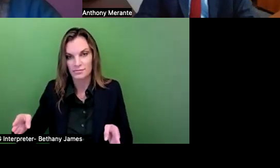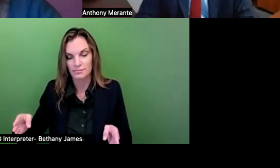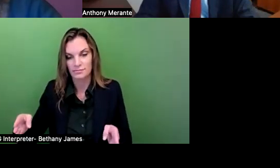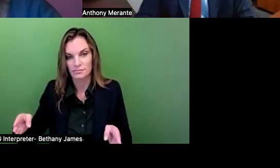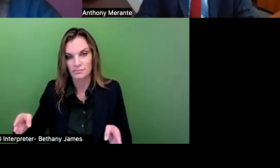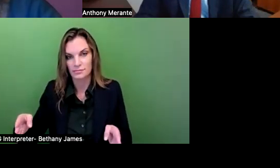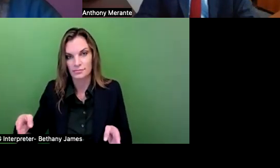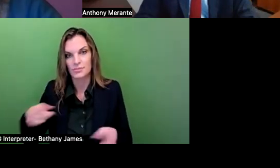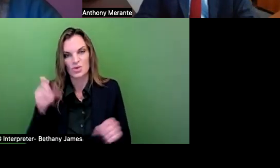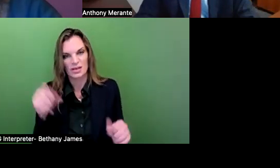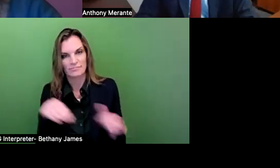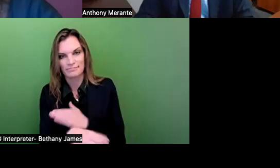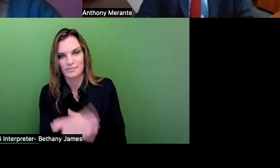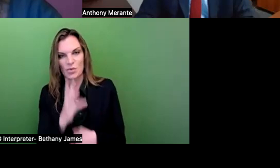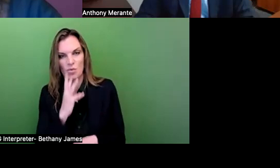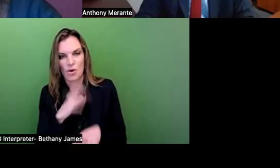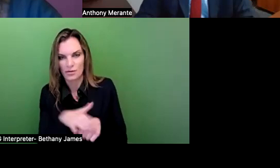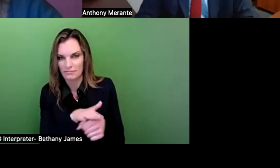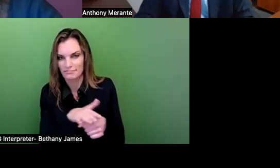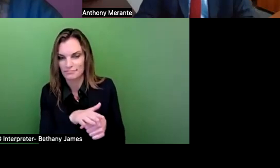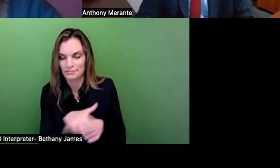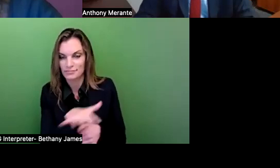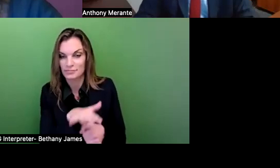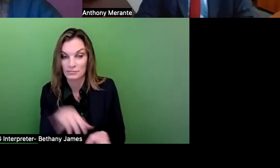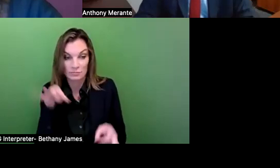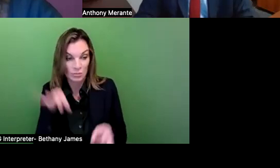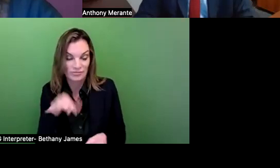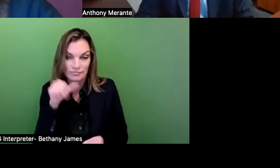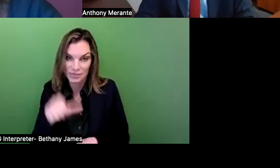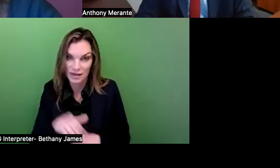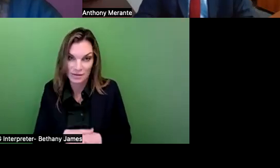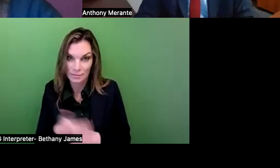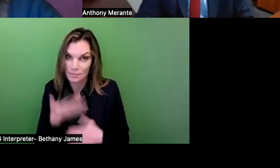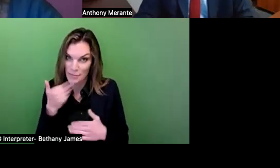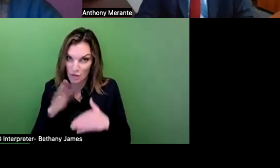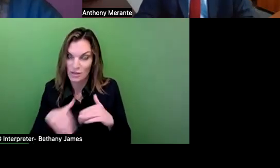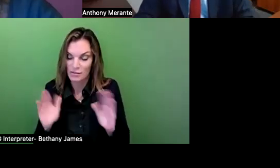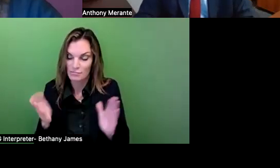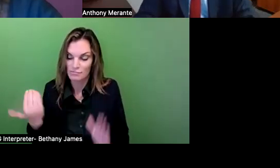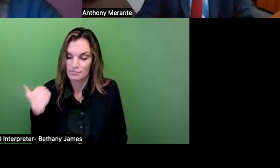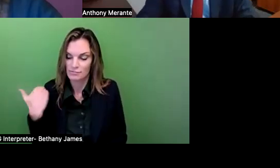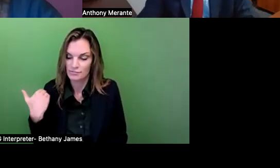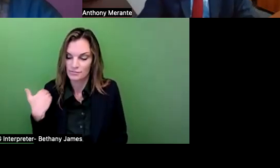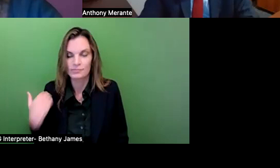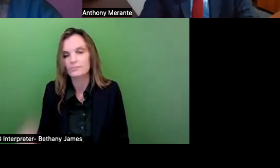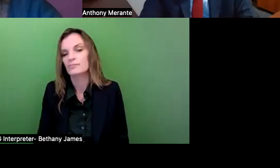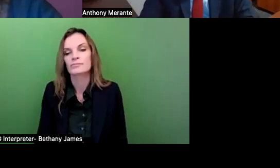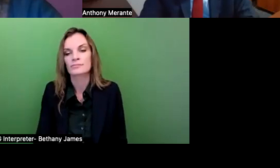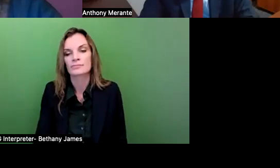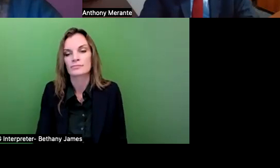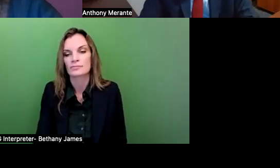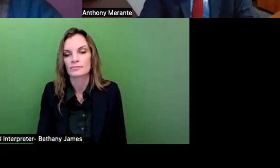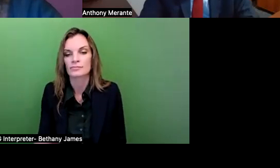to the waterfront. It is not perfect, definitely better than it was. We've also improved Yonkers